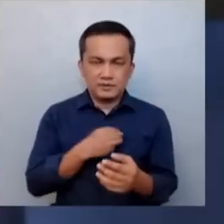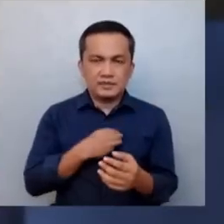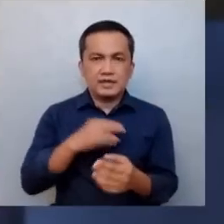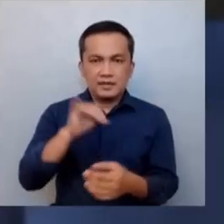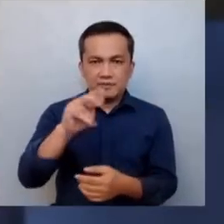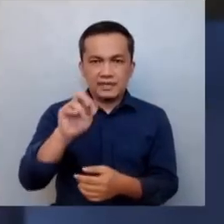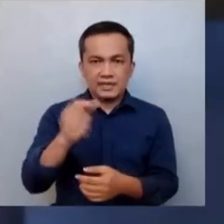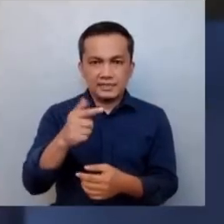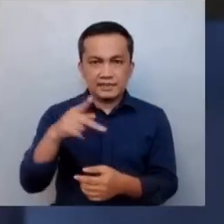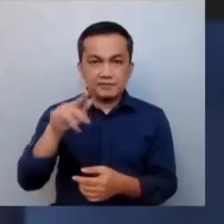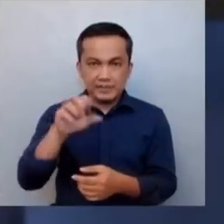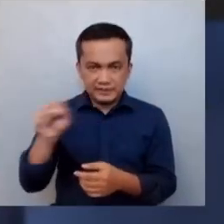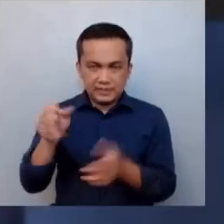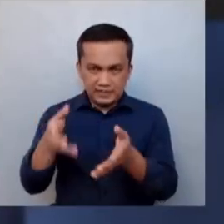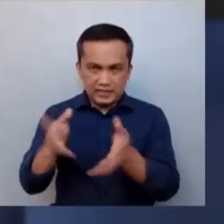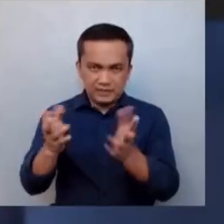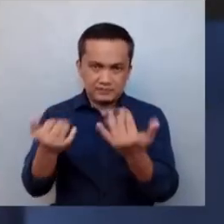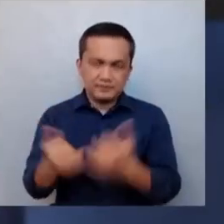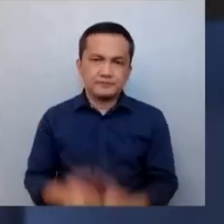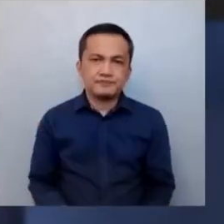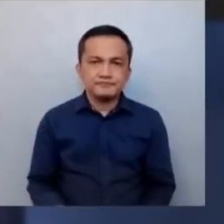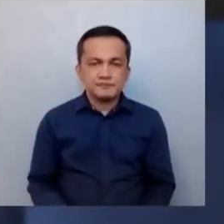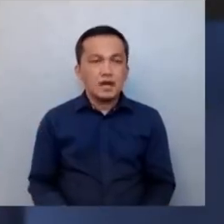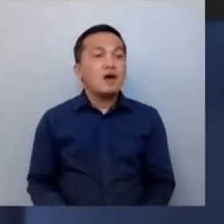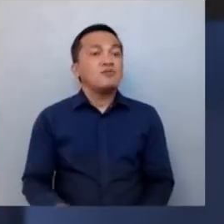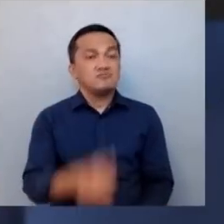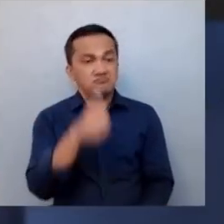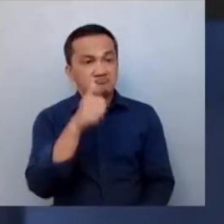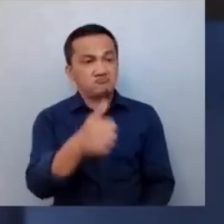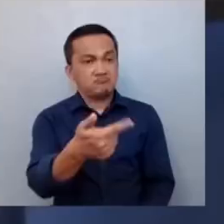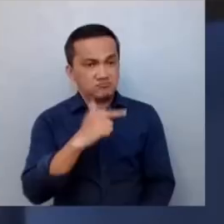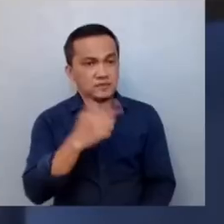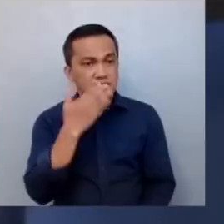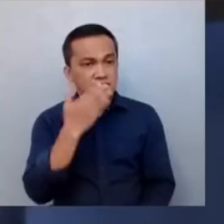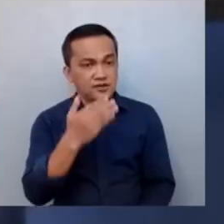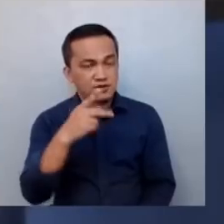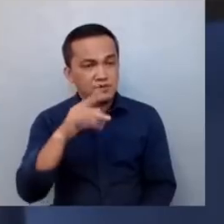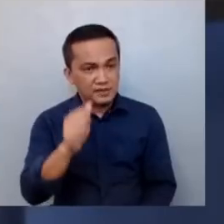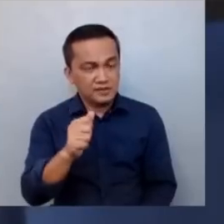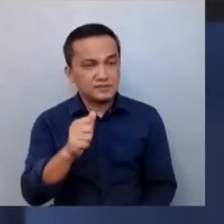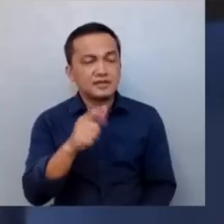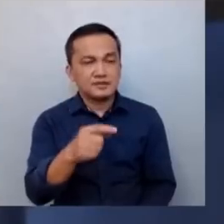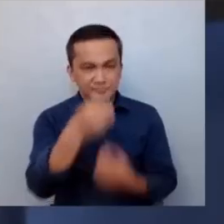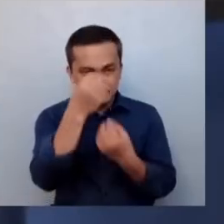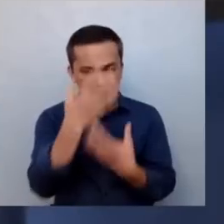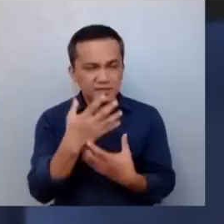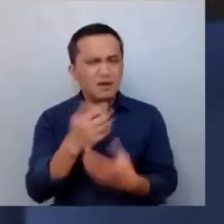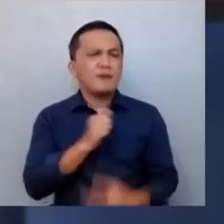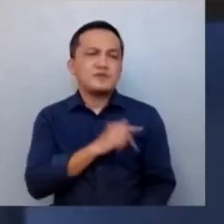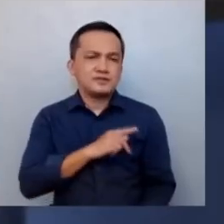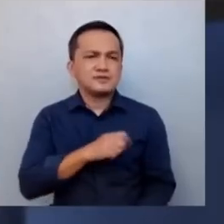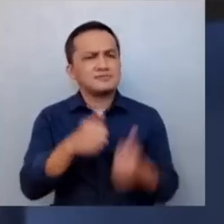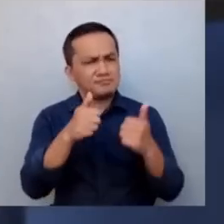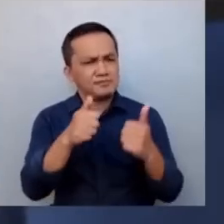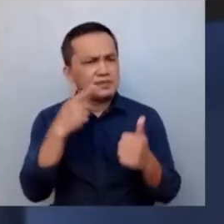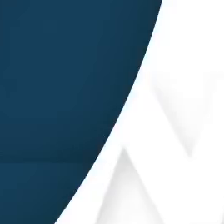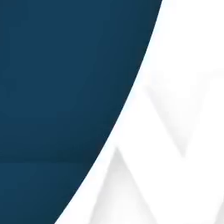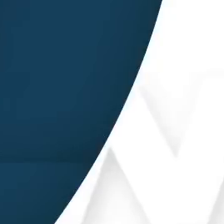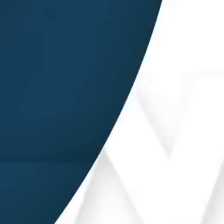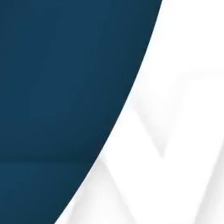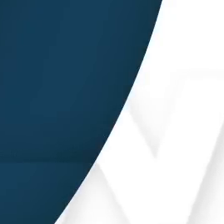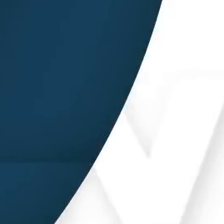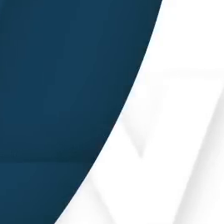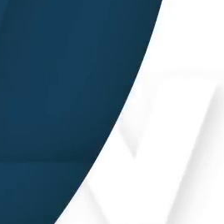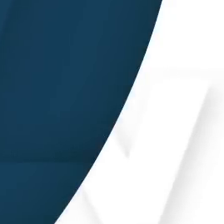are allowed as of this time. All right. Thanks a lot. Our very own Pia Gutierrez there joining us on the line. Appreciate it, Pia. Take care. Keep safe.